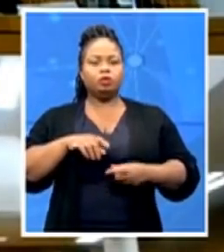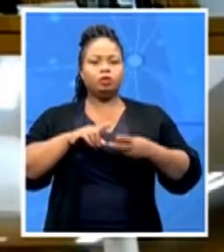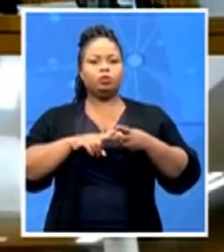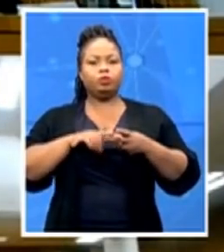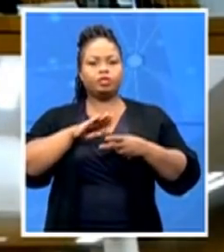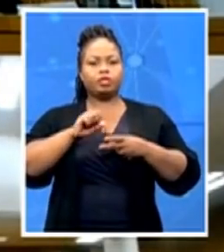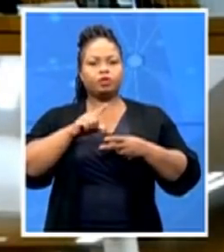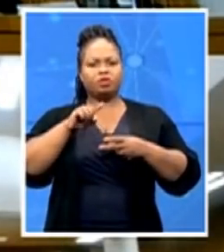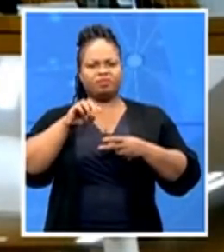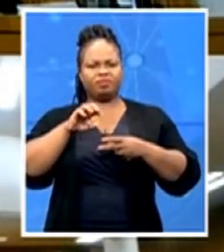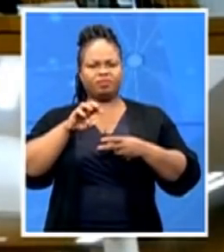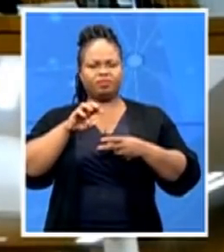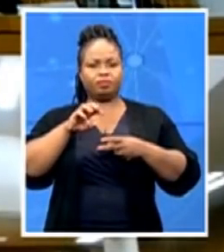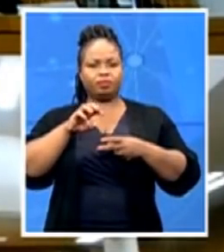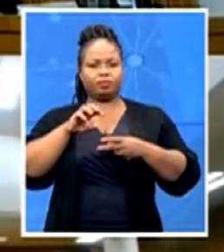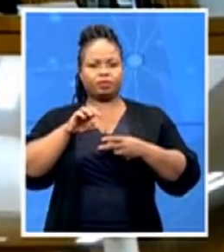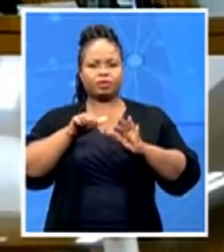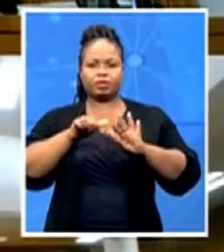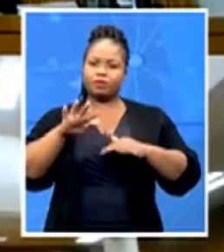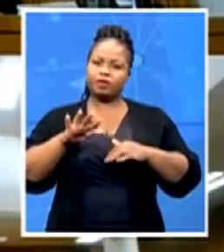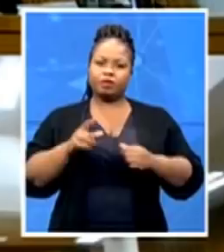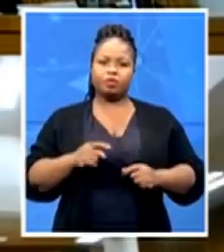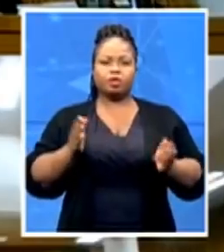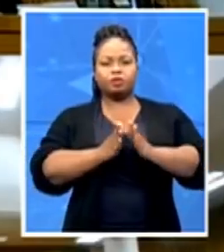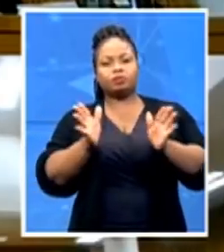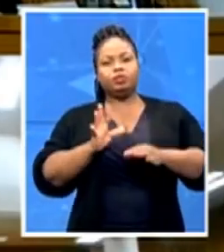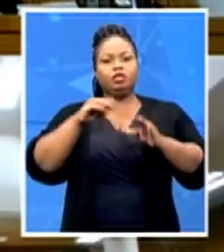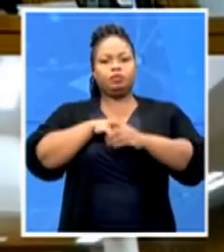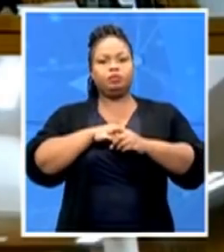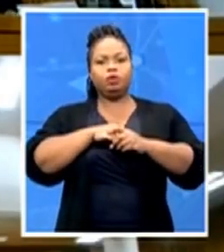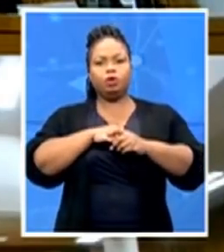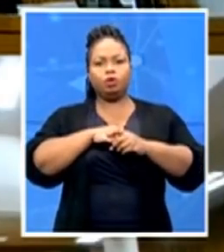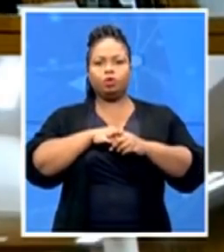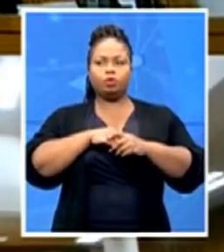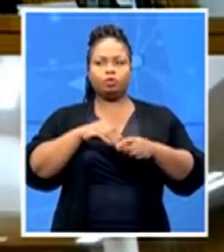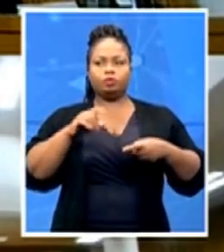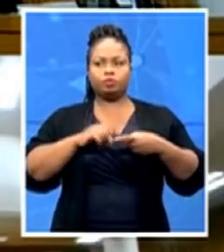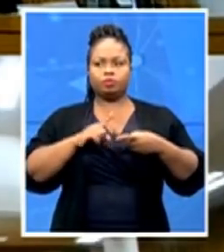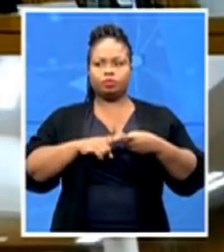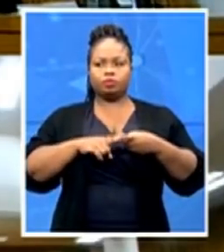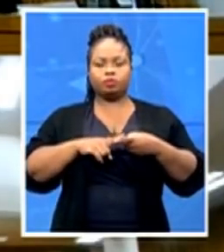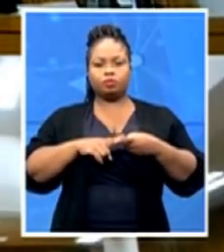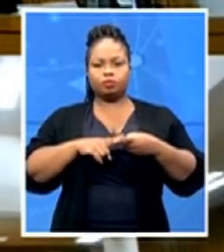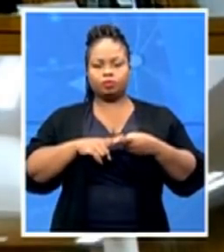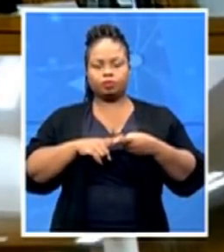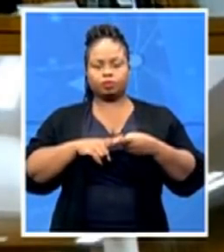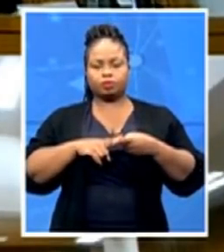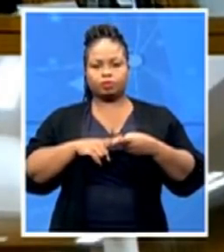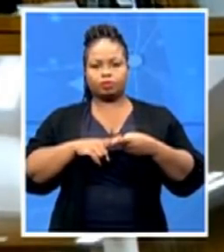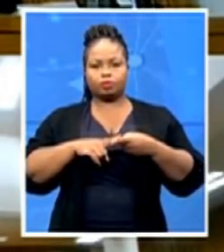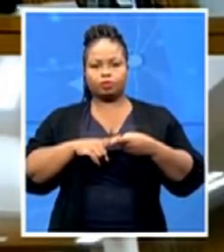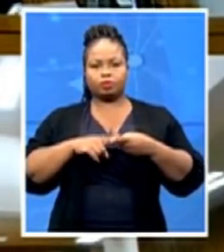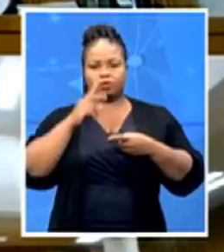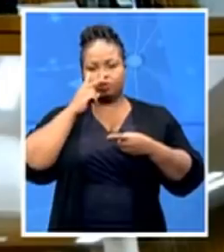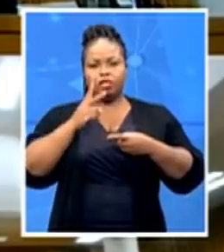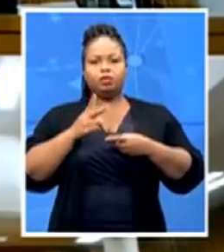Generally speaking, what it entails is looking at the process as a whole and determining whether the steps in the process